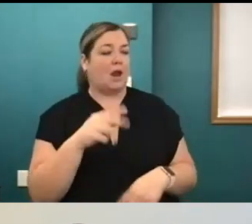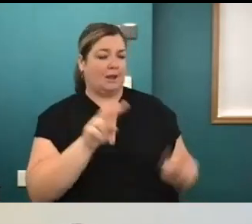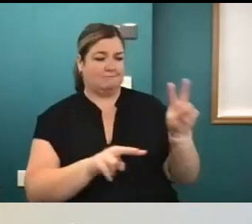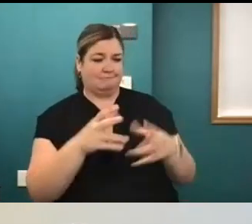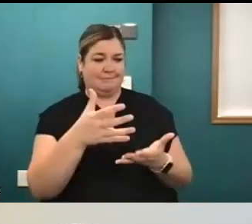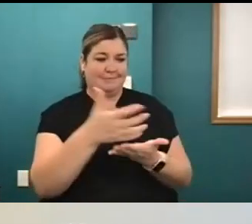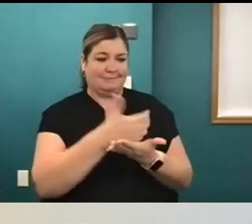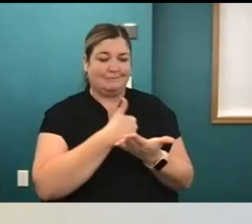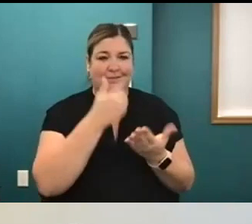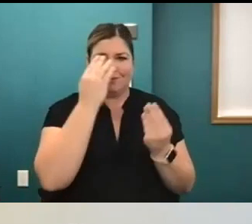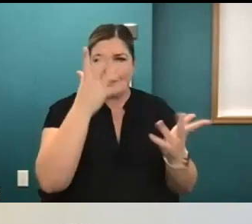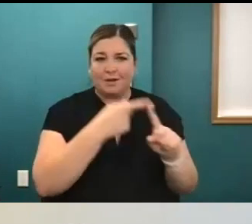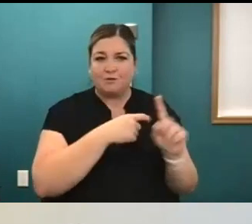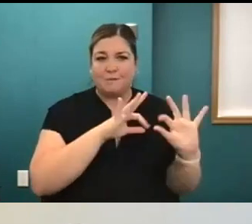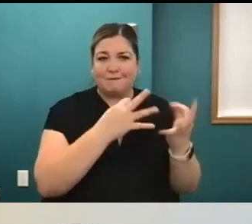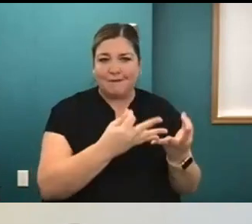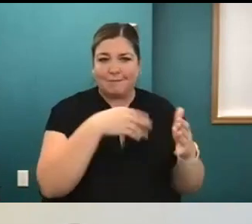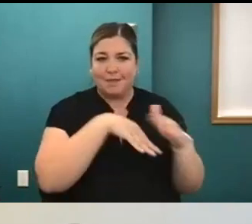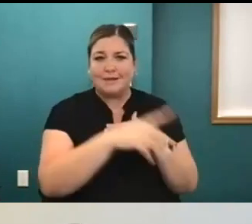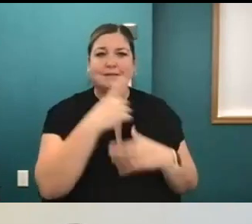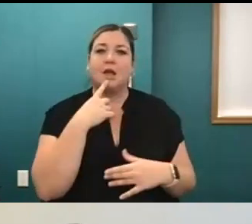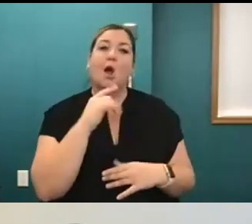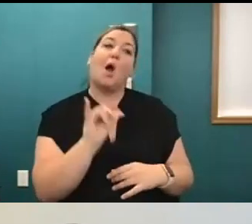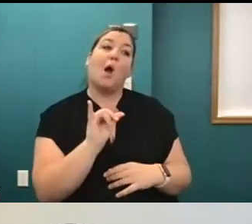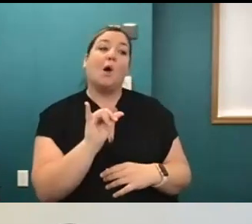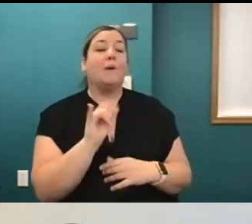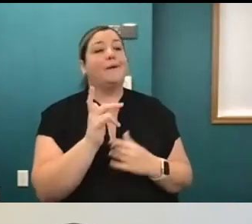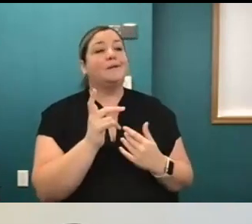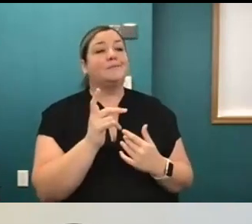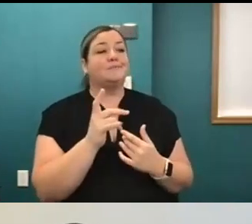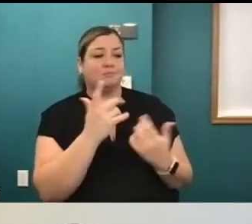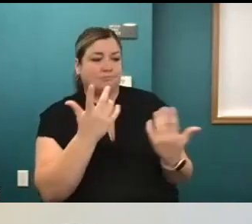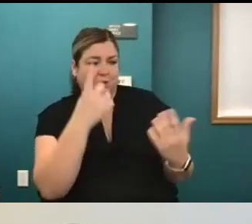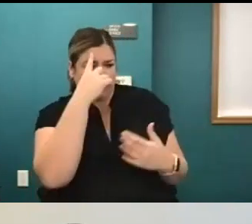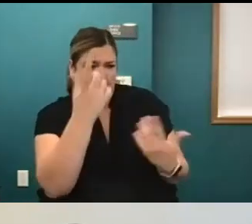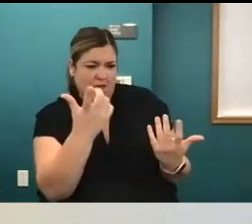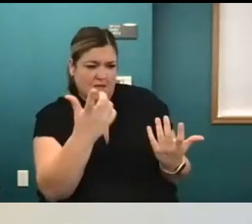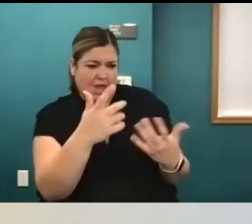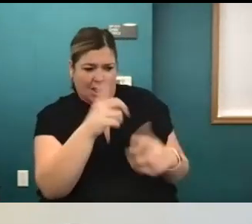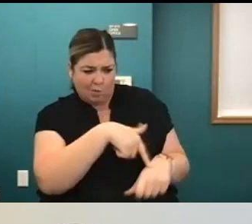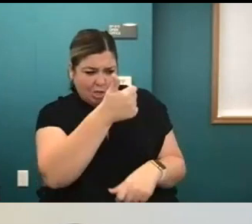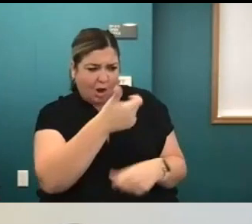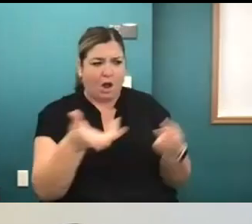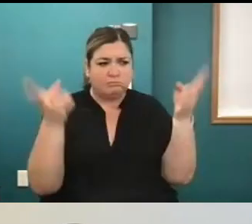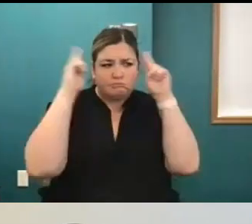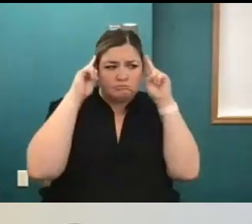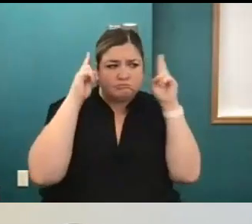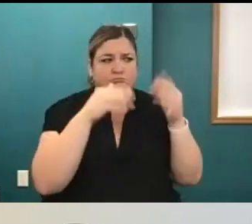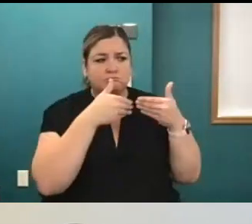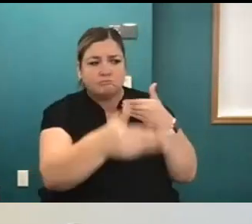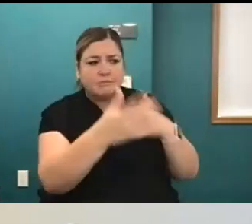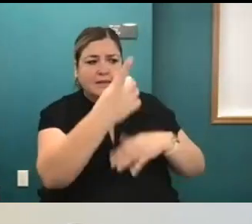information from the families coming in and saying, how, roughly what do you think as far as how long the child's been wearing the device throughout the